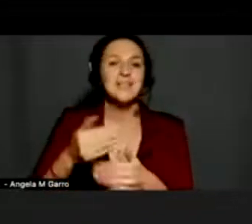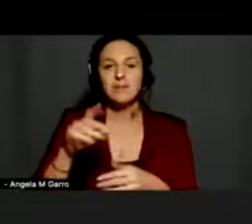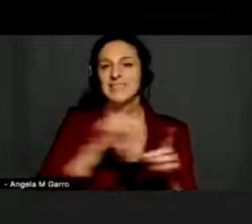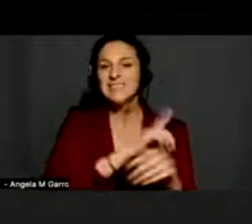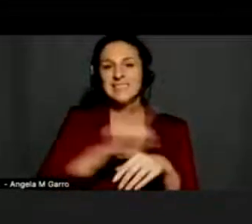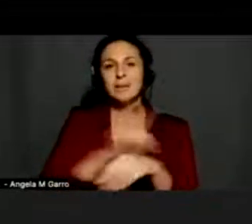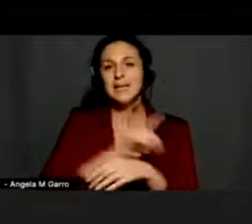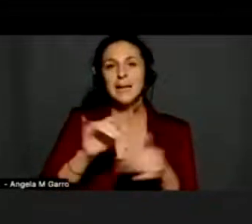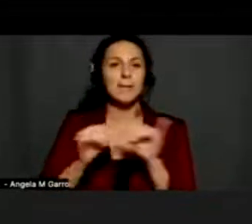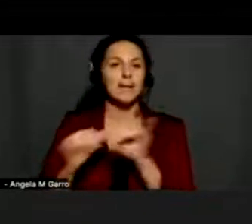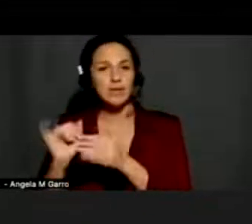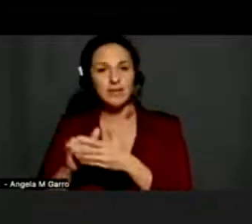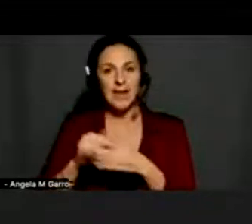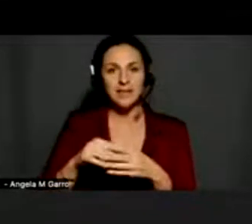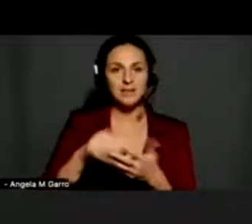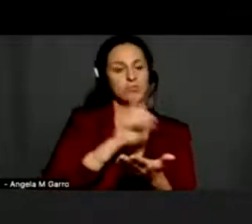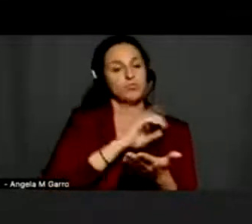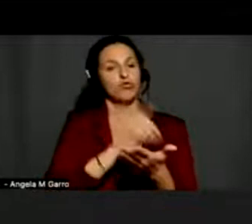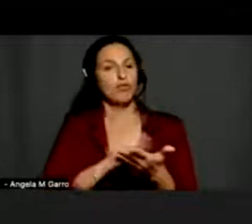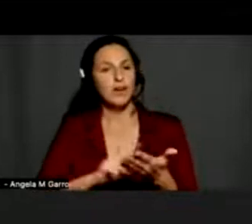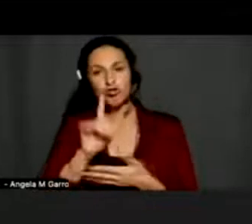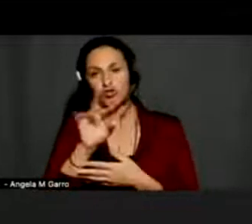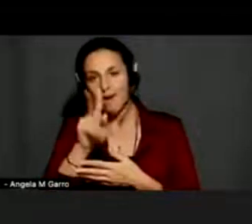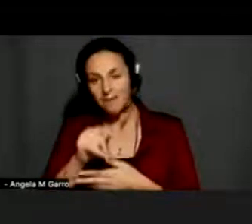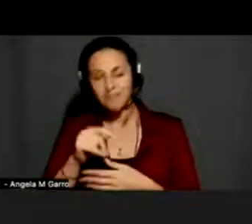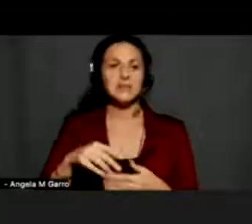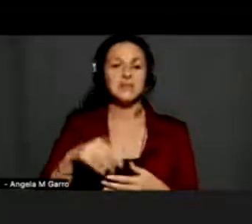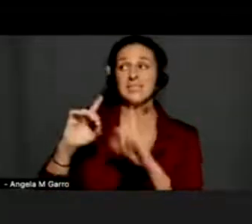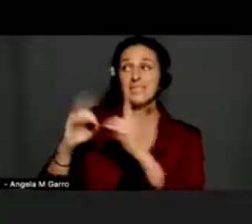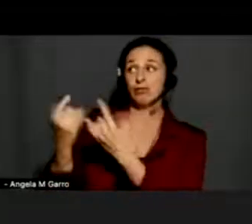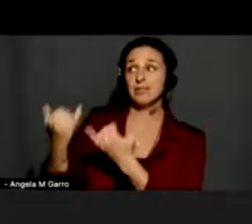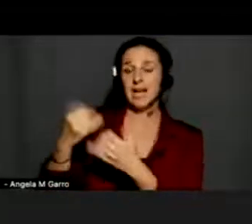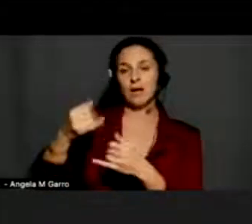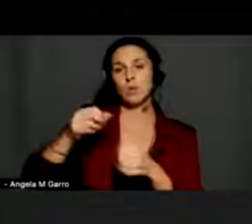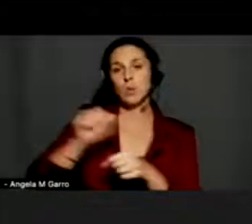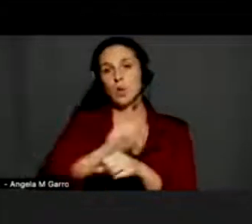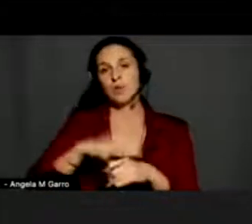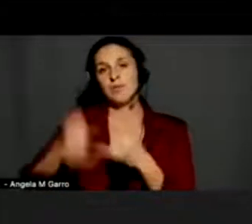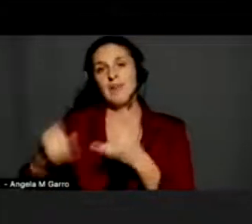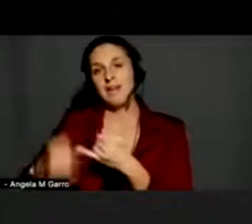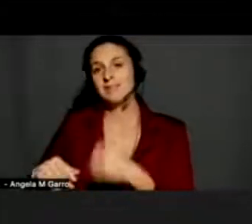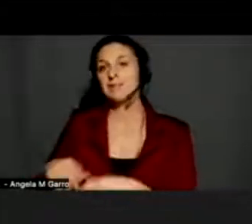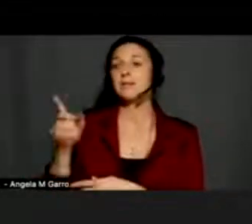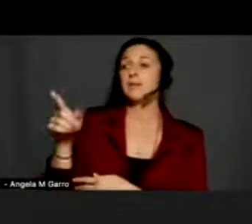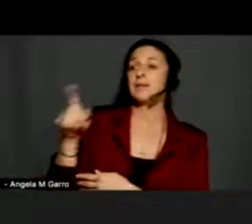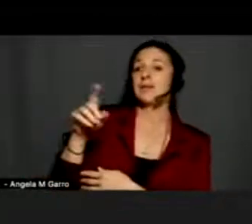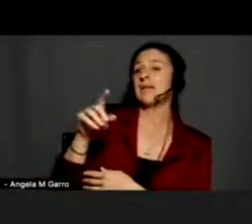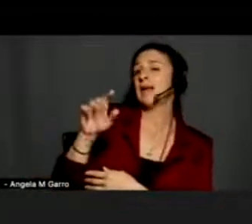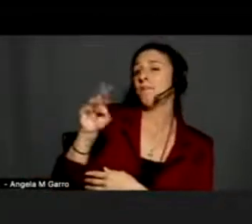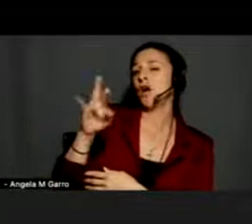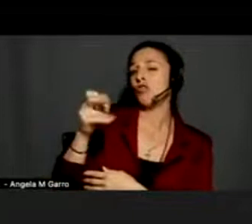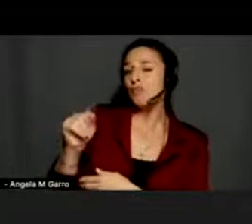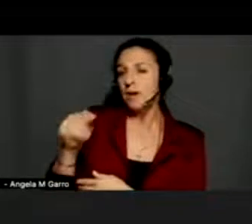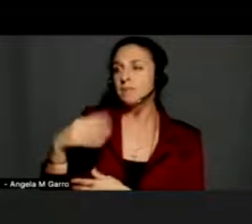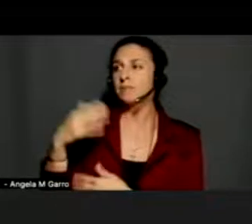been drafted and the district is working on finalize that. Would like to shout out to Margaret Heredia and those that are working on that.